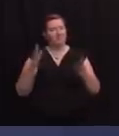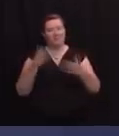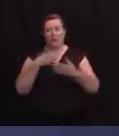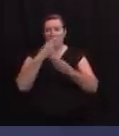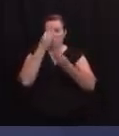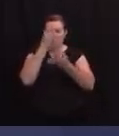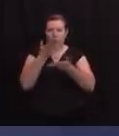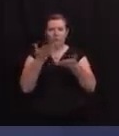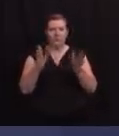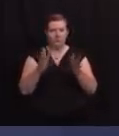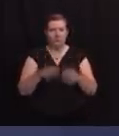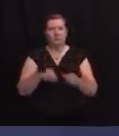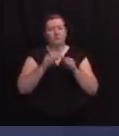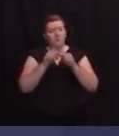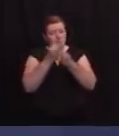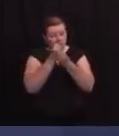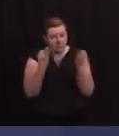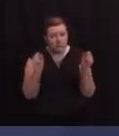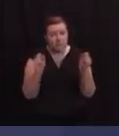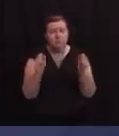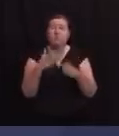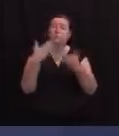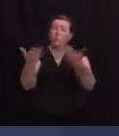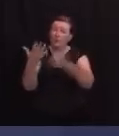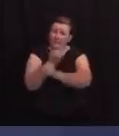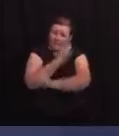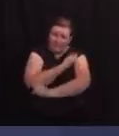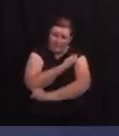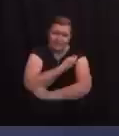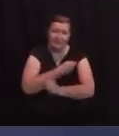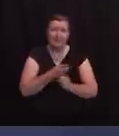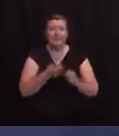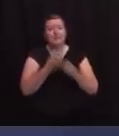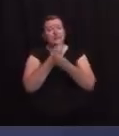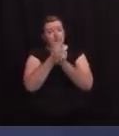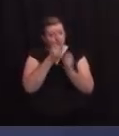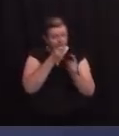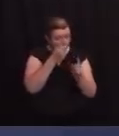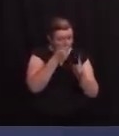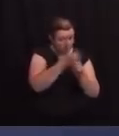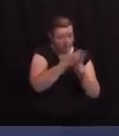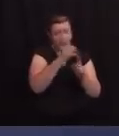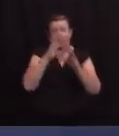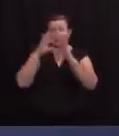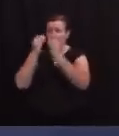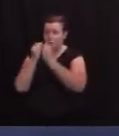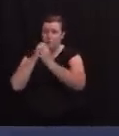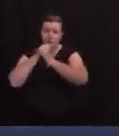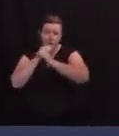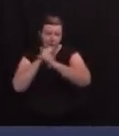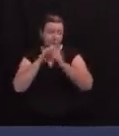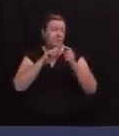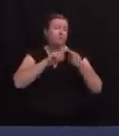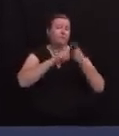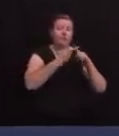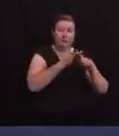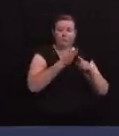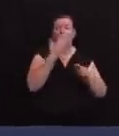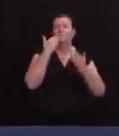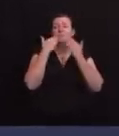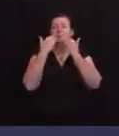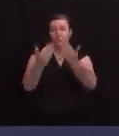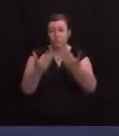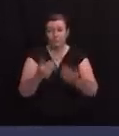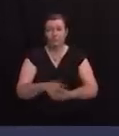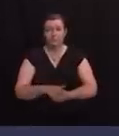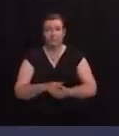continue to stay safe. Let's get vaccinated to protect ourselves, our family, and our friends. Thank you. Judy, thank you. So the numbers